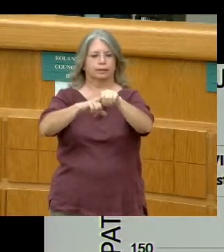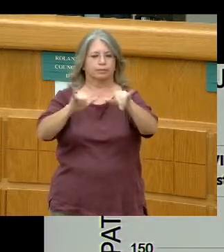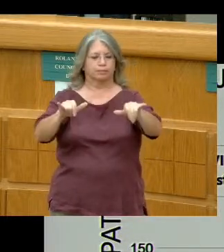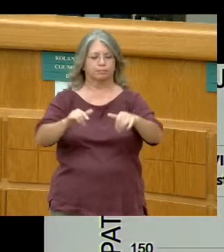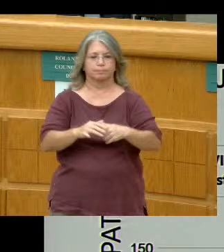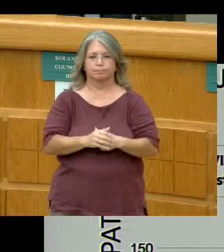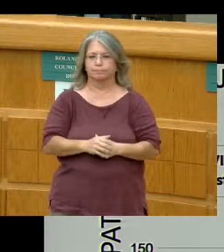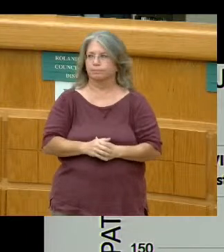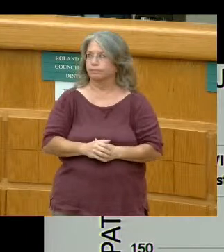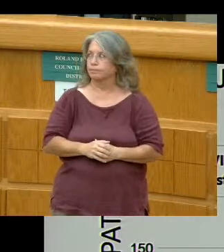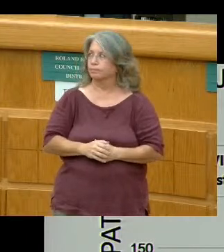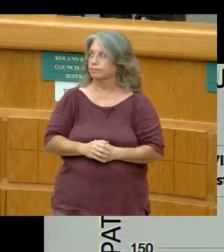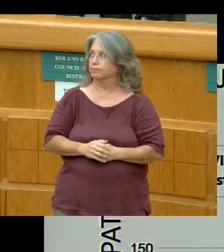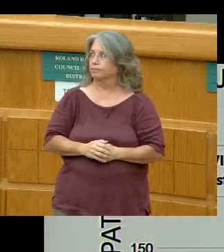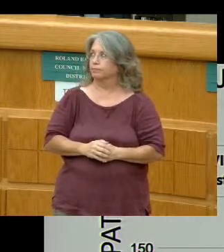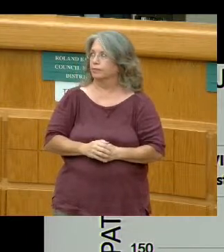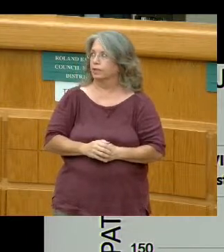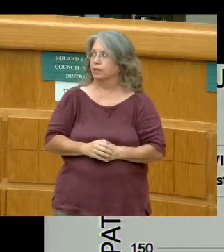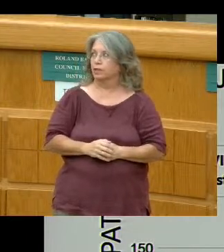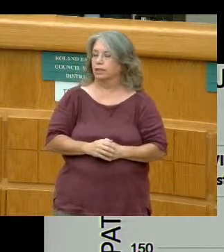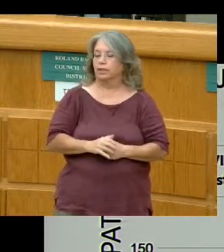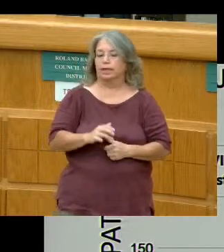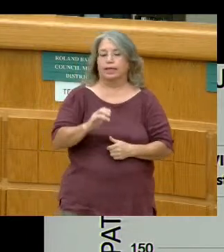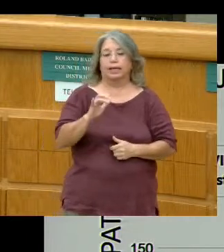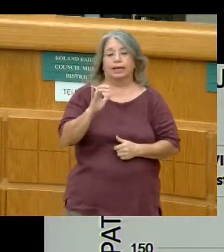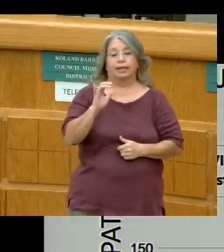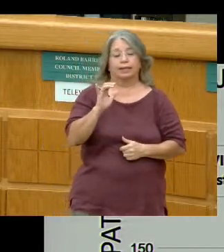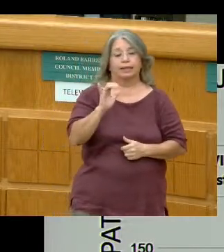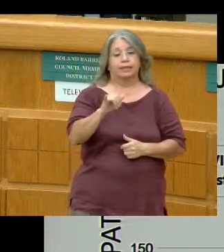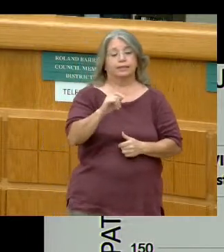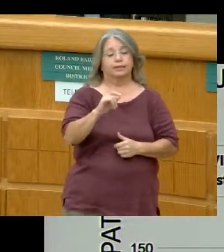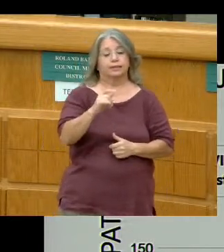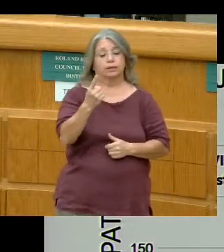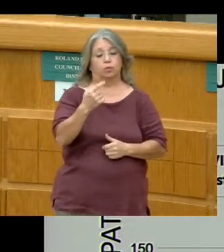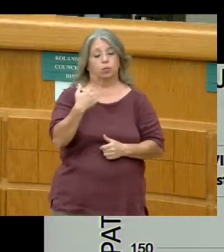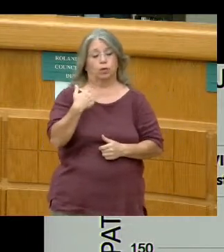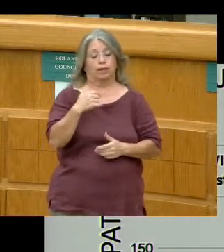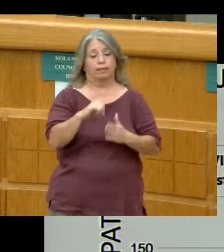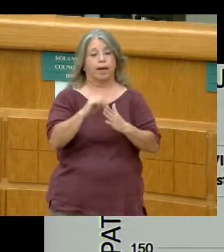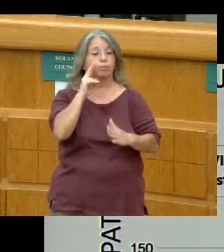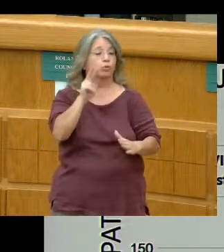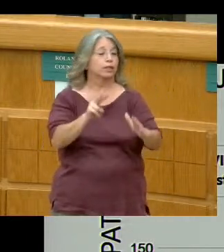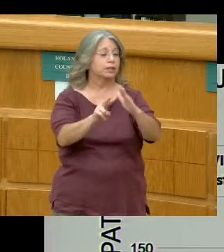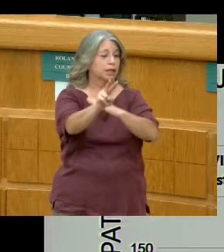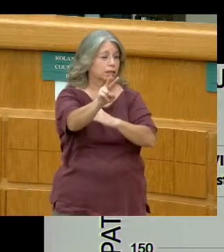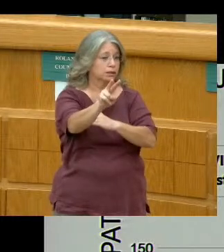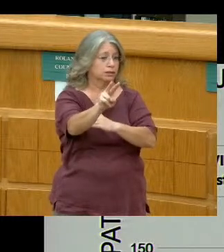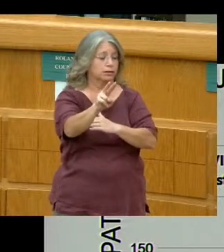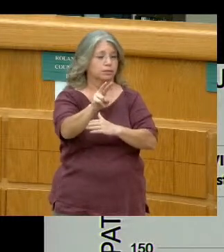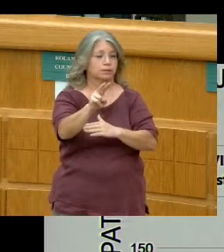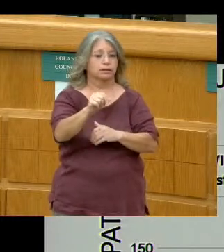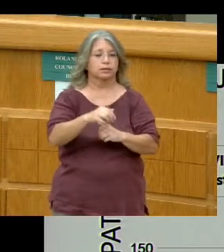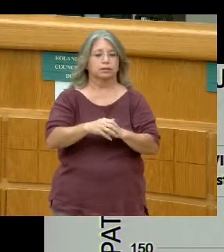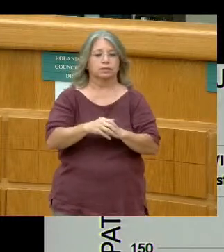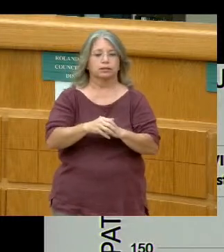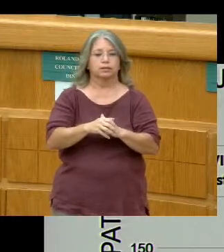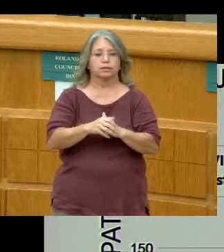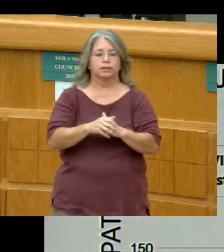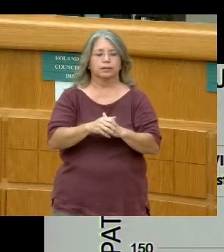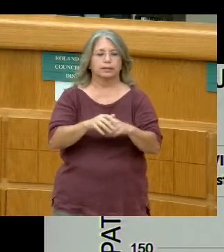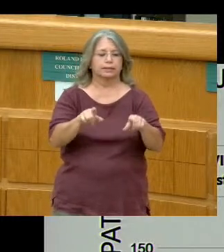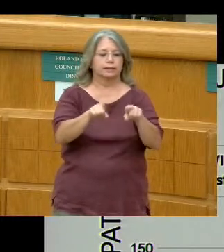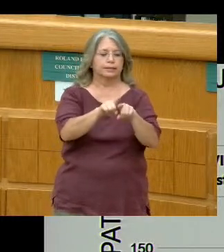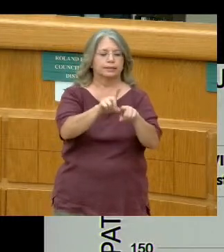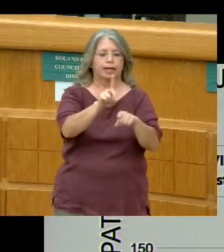And here's our model that predicts what's going to happen in the future. So this is number of people in the ICU. Same data as you just saw in the